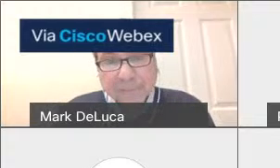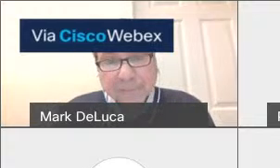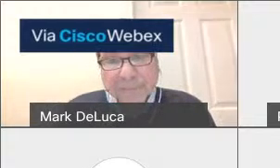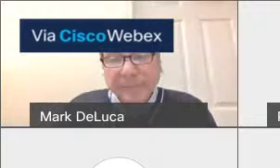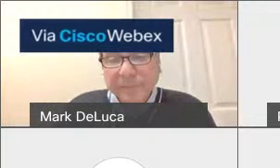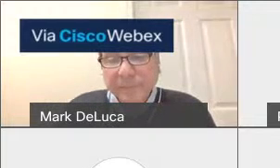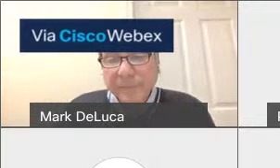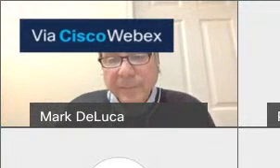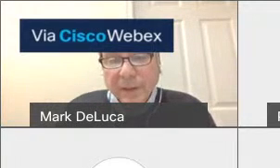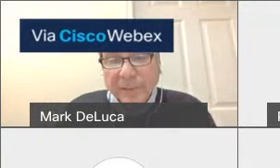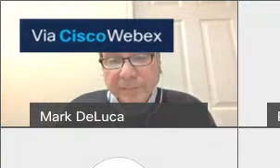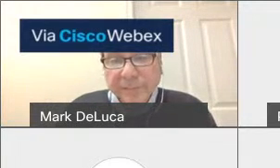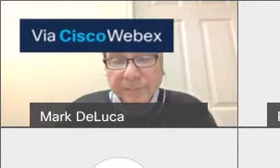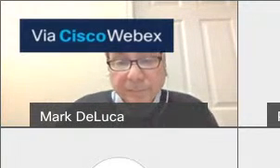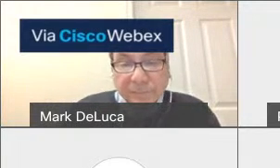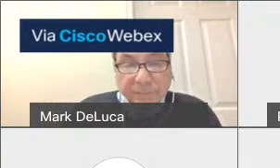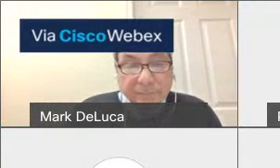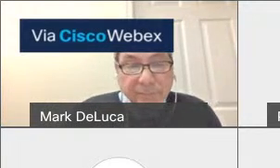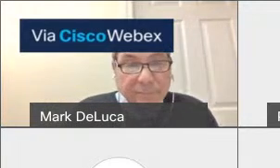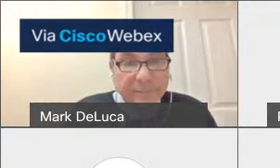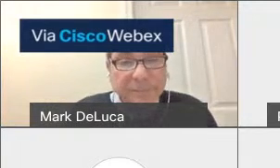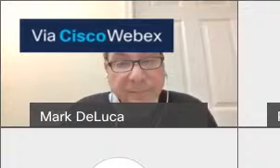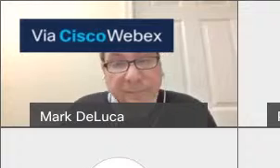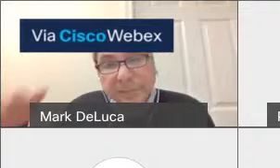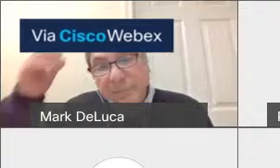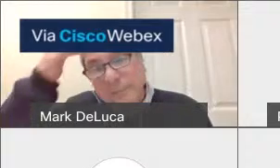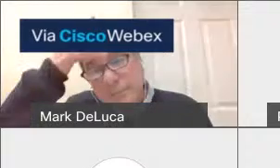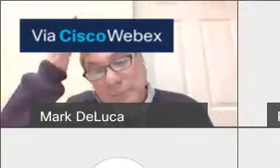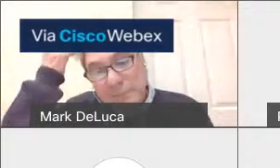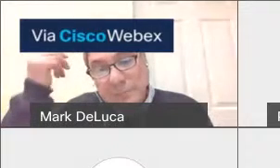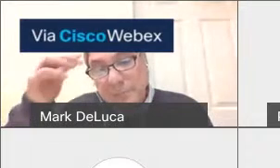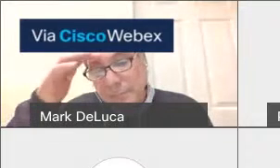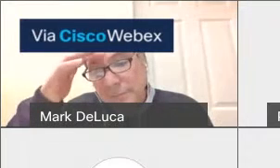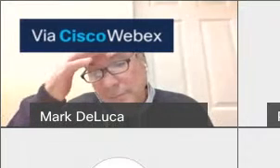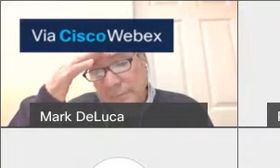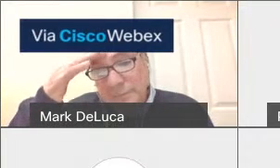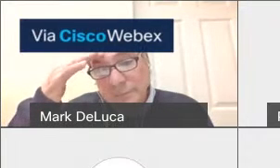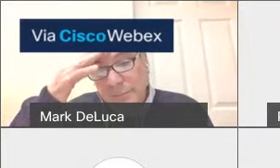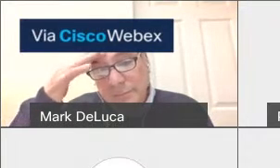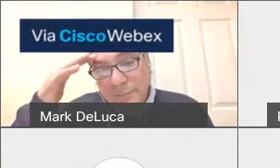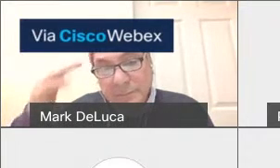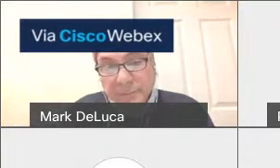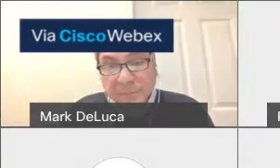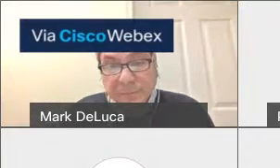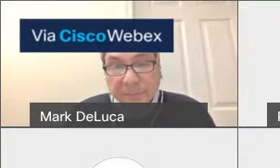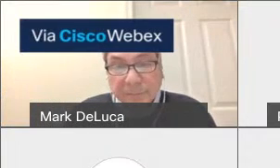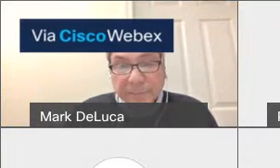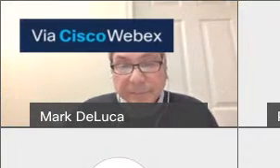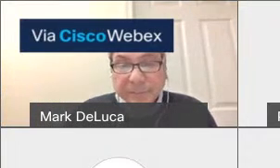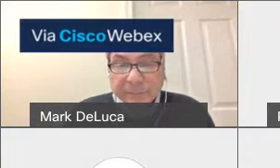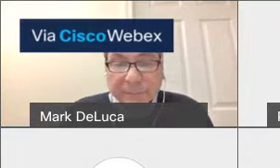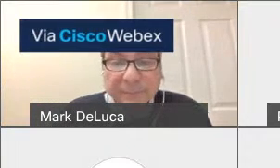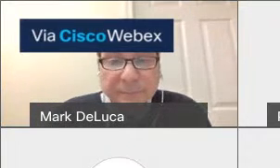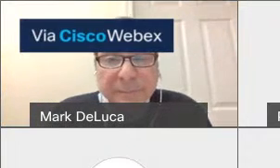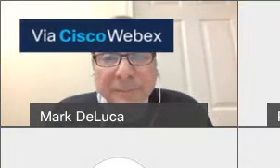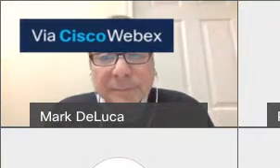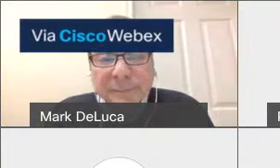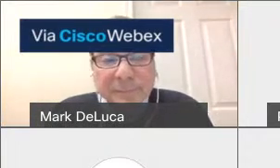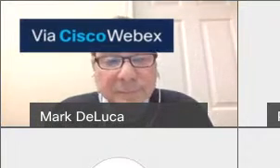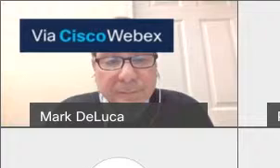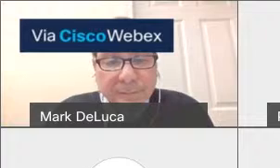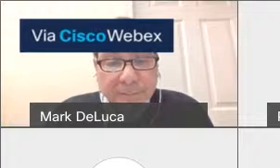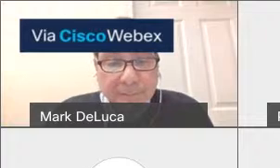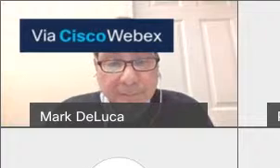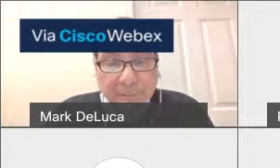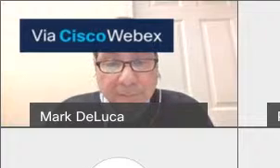Thank you. And Steve made a really good point on that, the regular maintenance needs going forward. But even, which